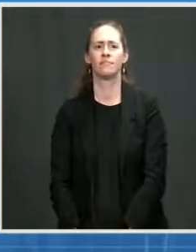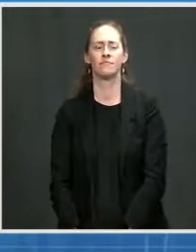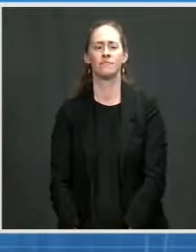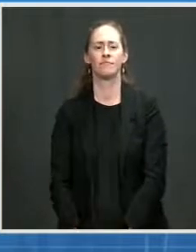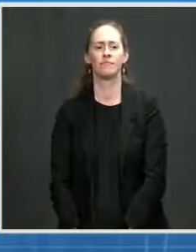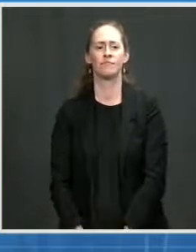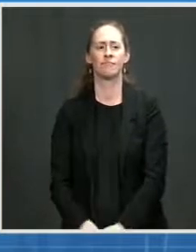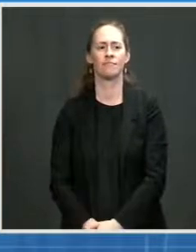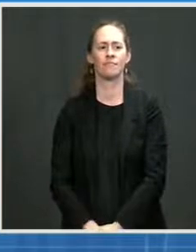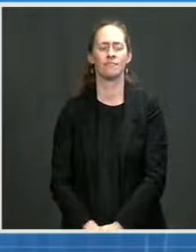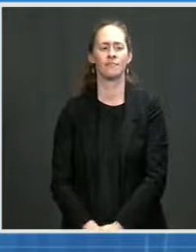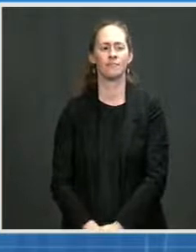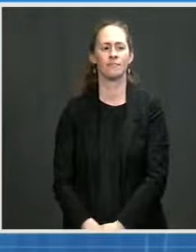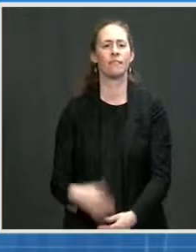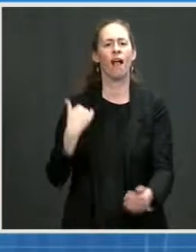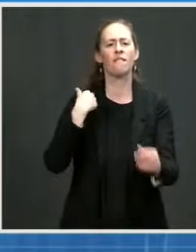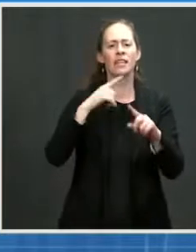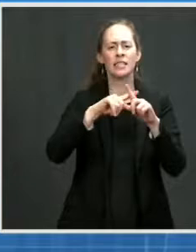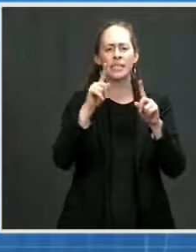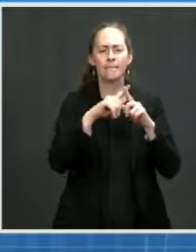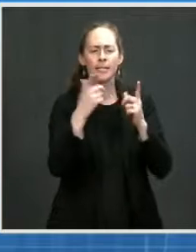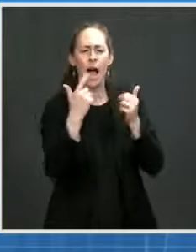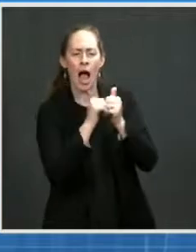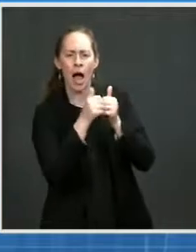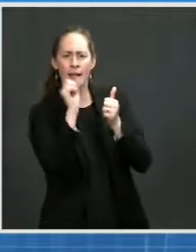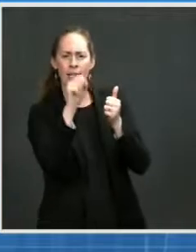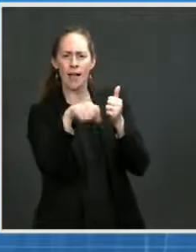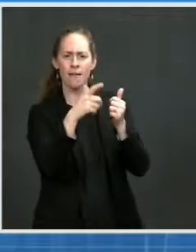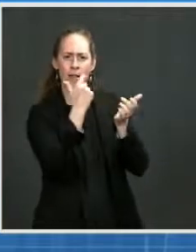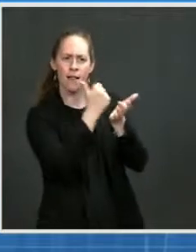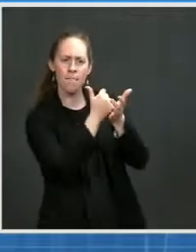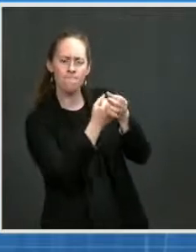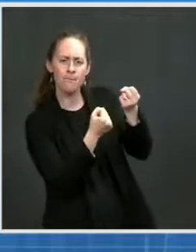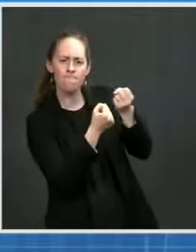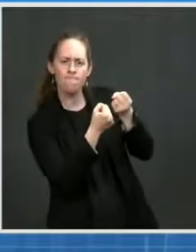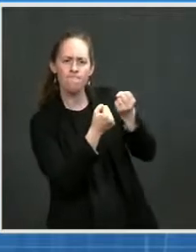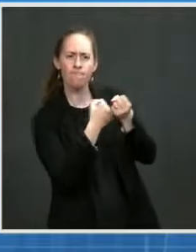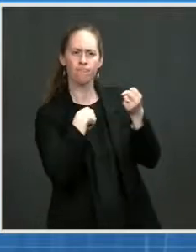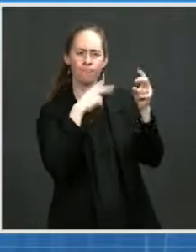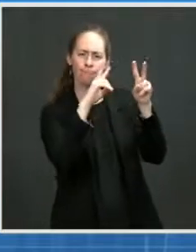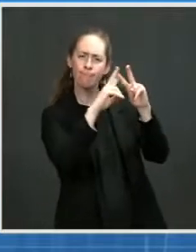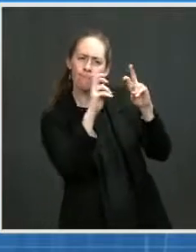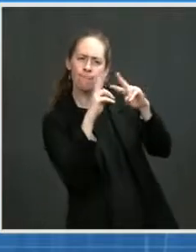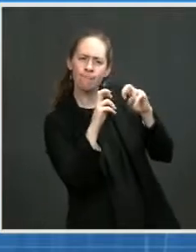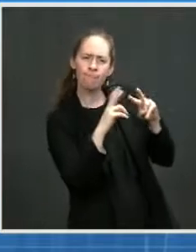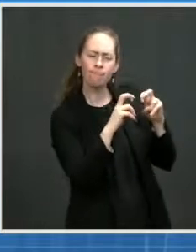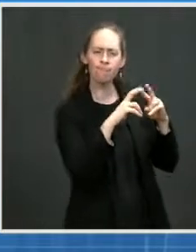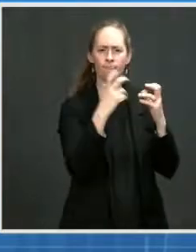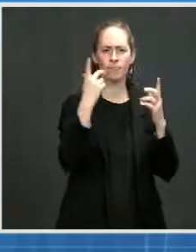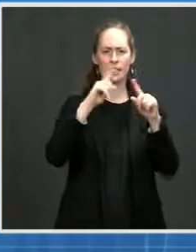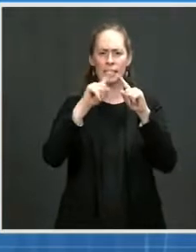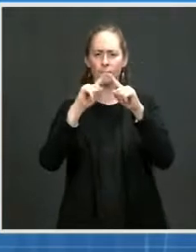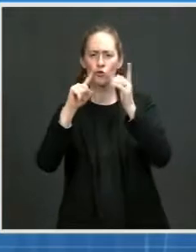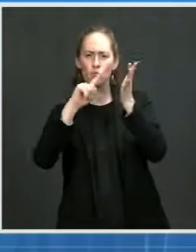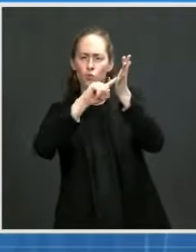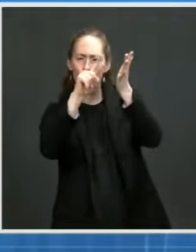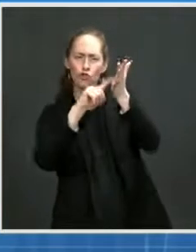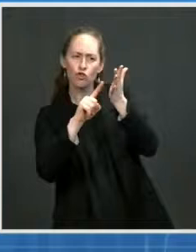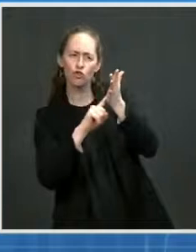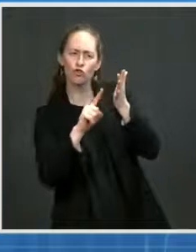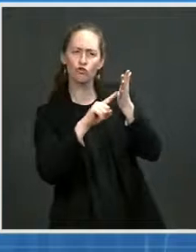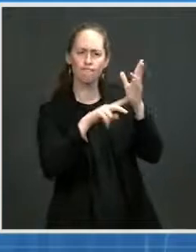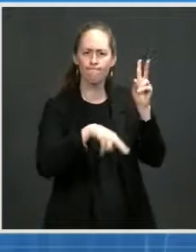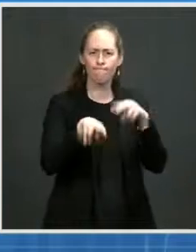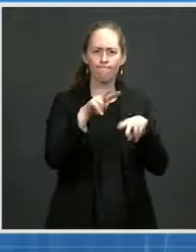protocols are coordinated and efficient evaluation of multiple investigational agents as they become available. Next